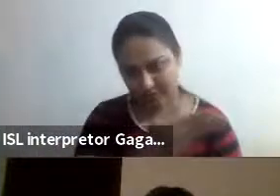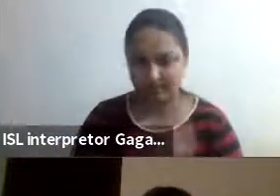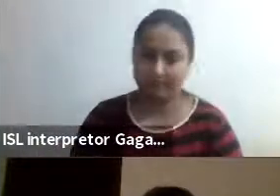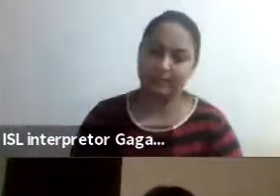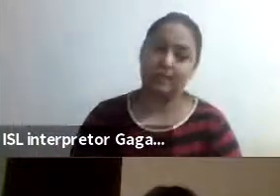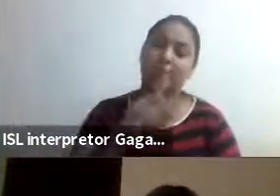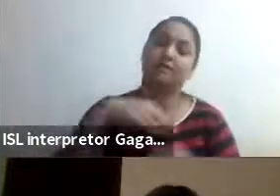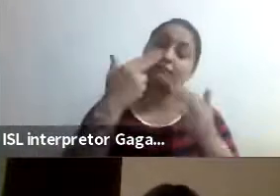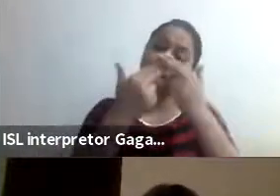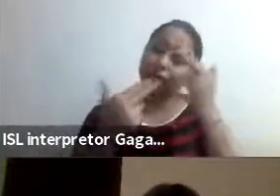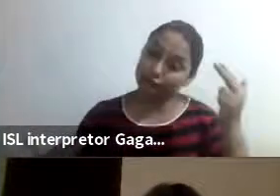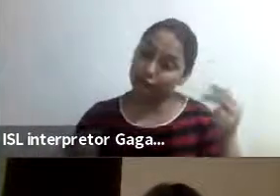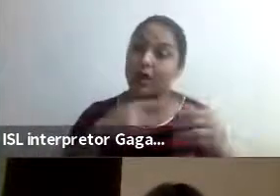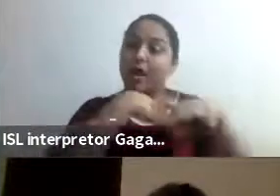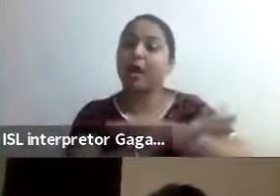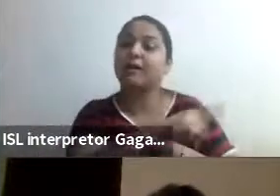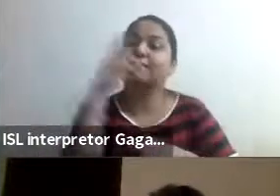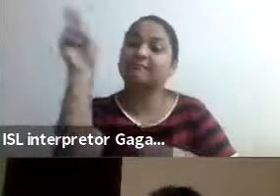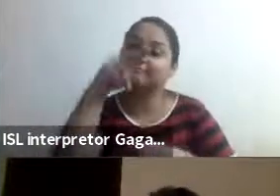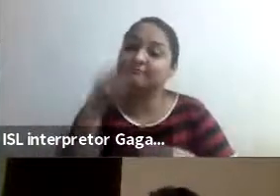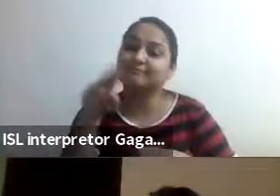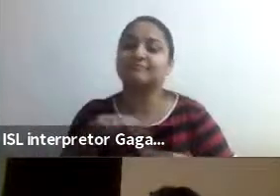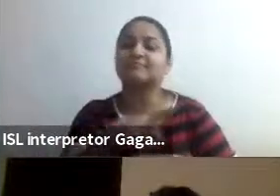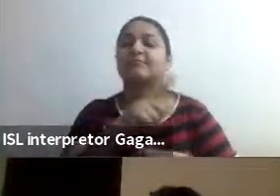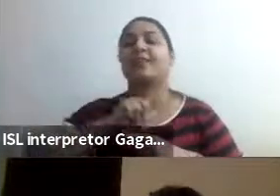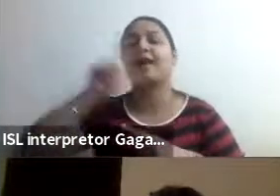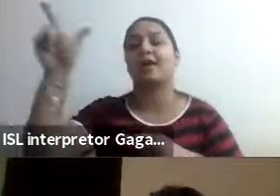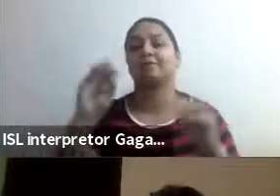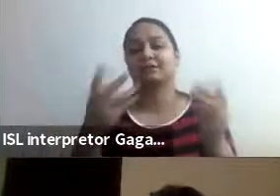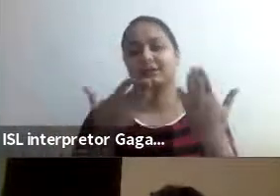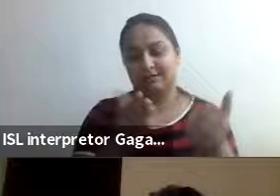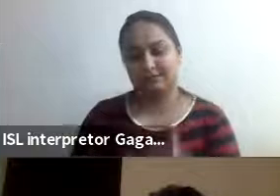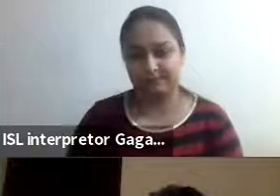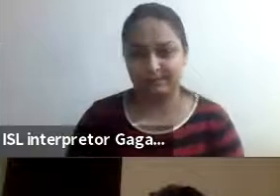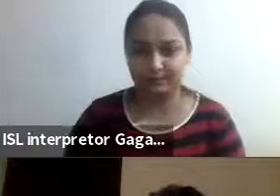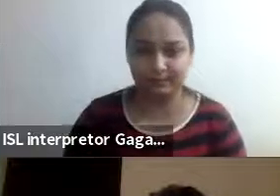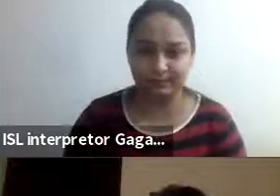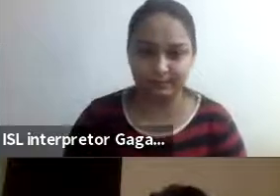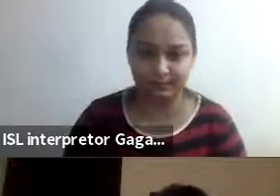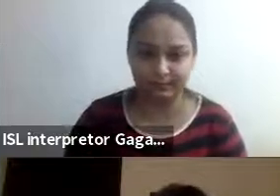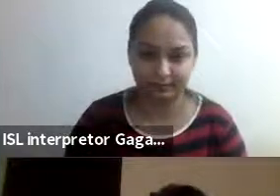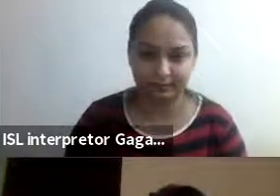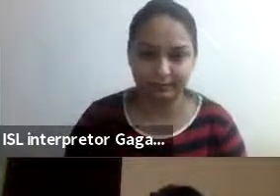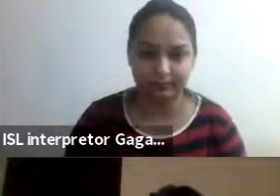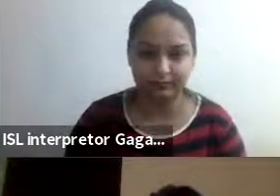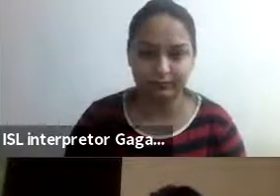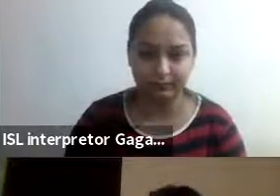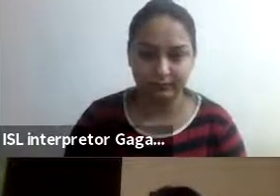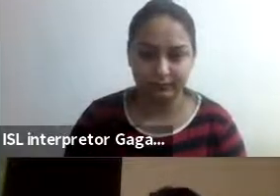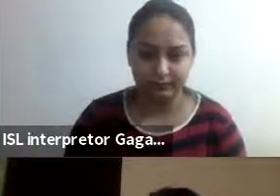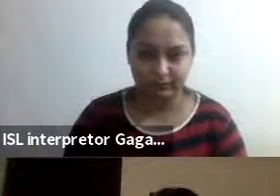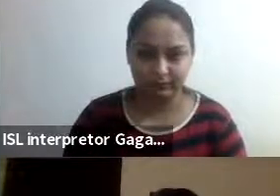that's where her story as an artist emerges. Just a moment, I'm going to take you to the next